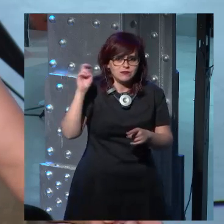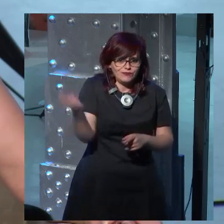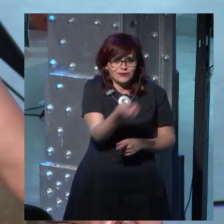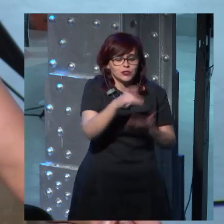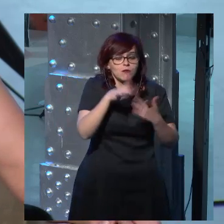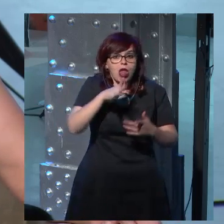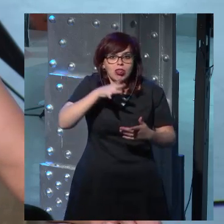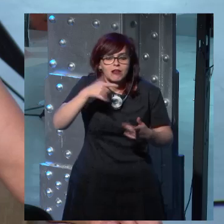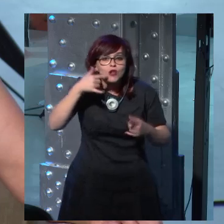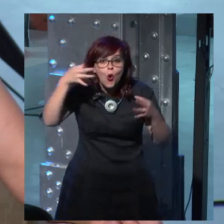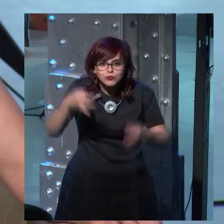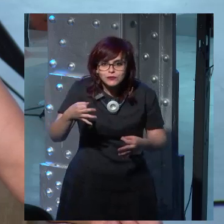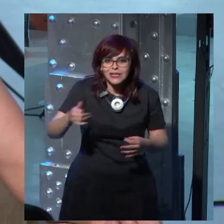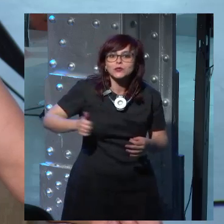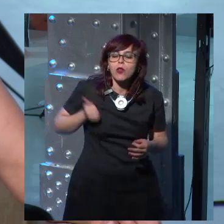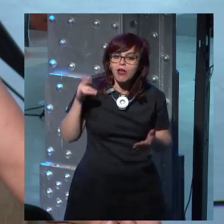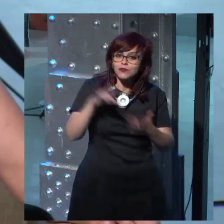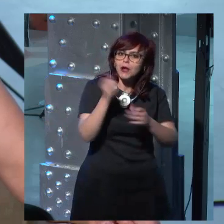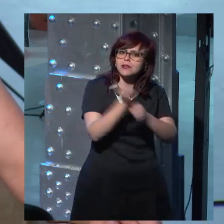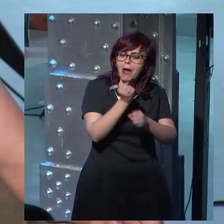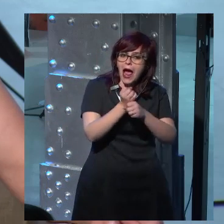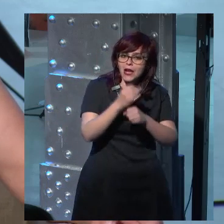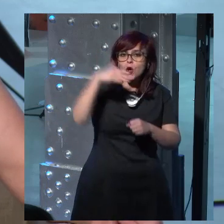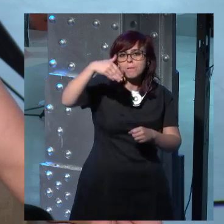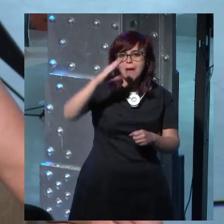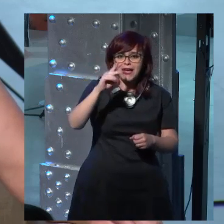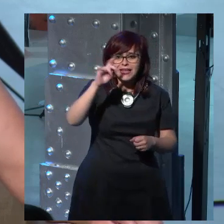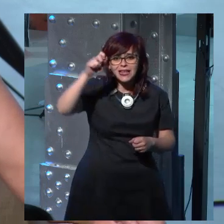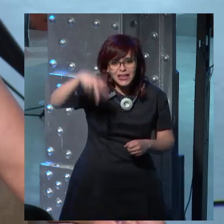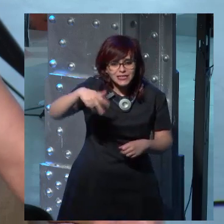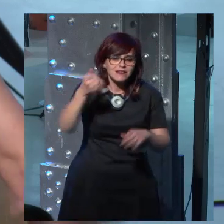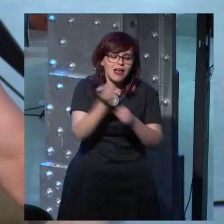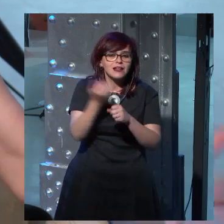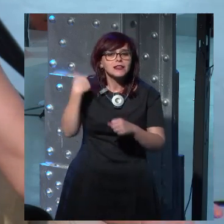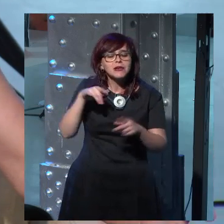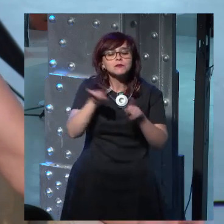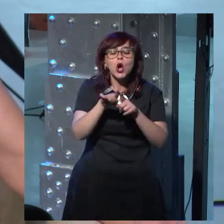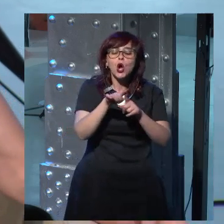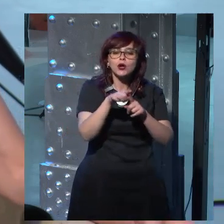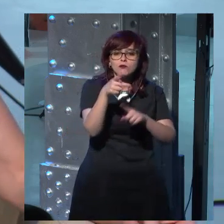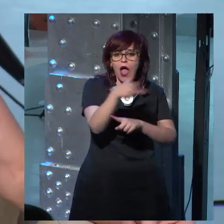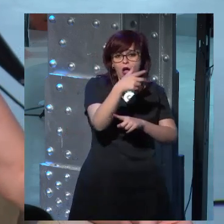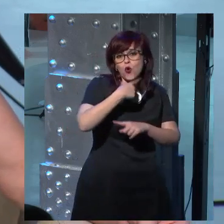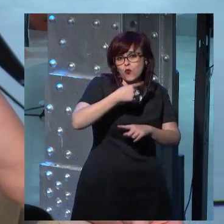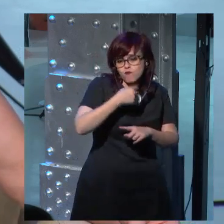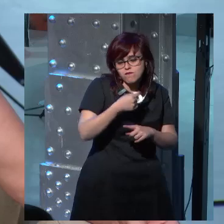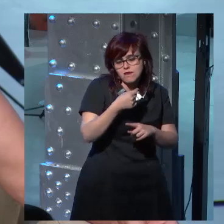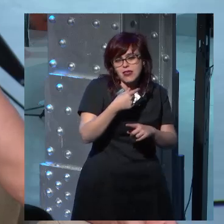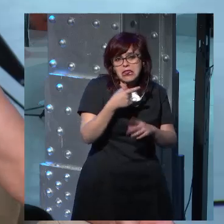worked with Michael McKean before, on a comedy directed by Christopher Guest that was a pilot that ended up not getting picked up to